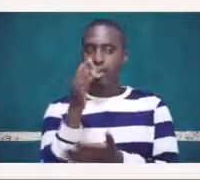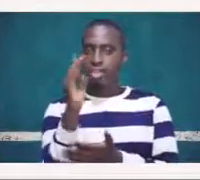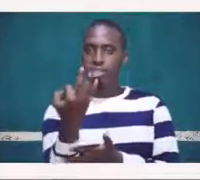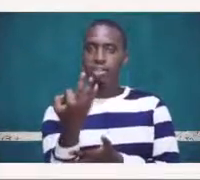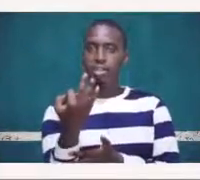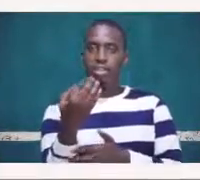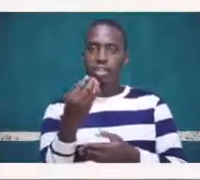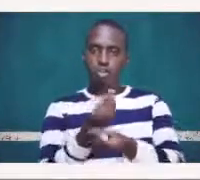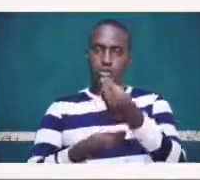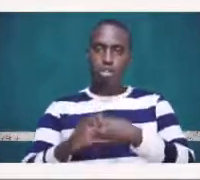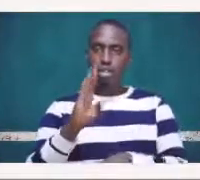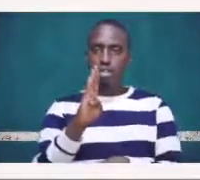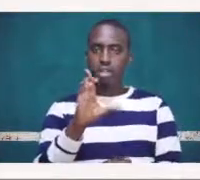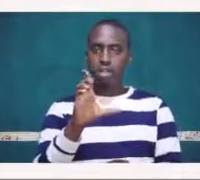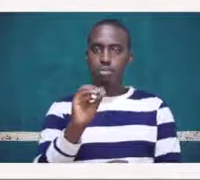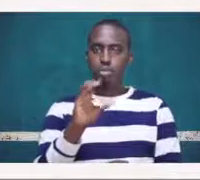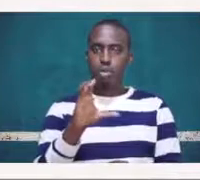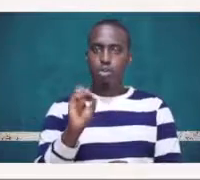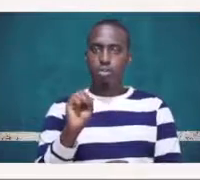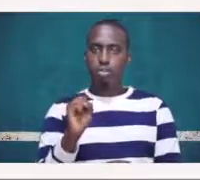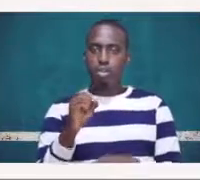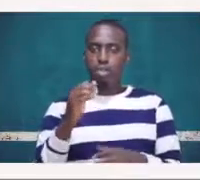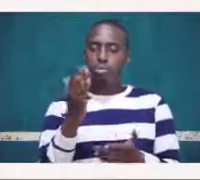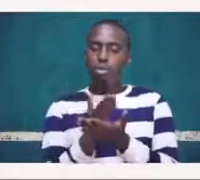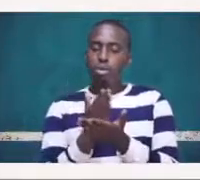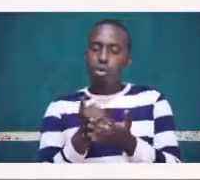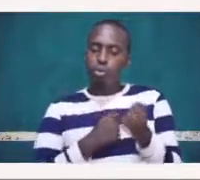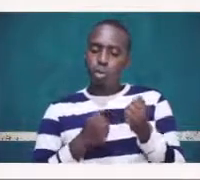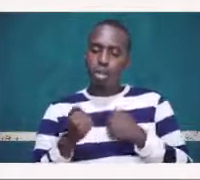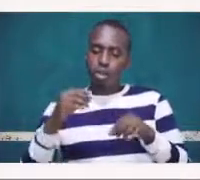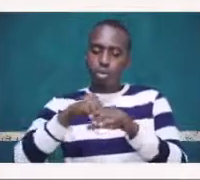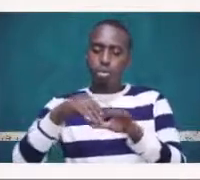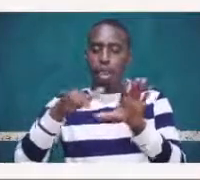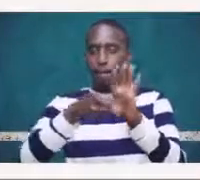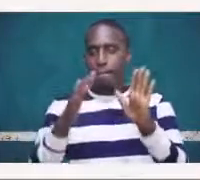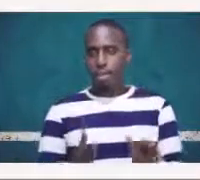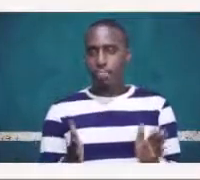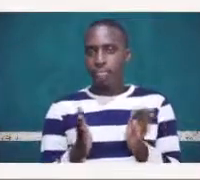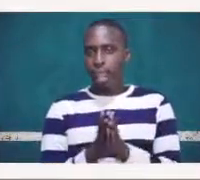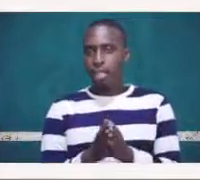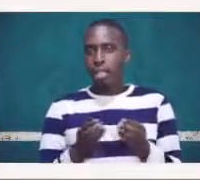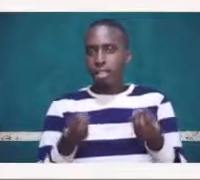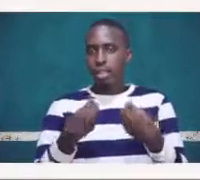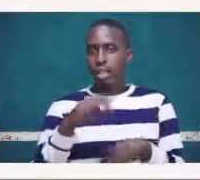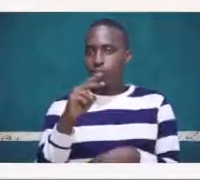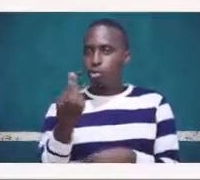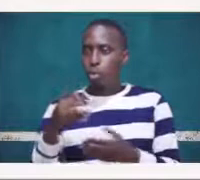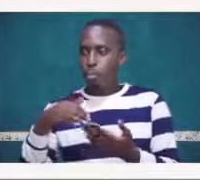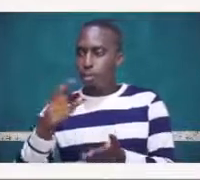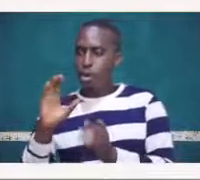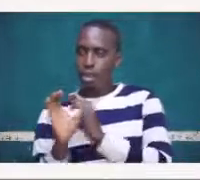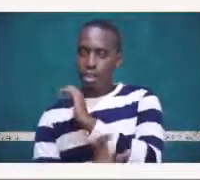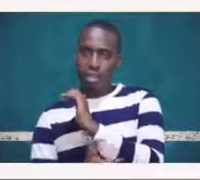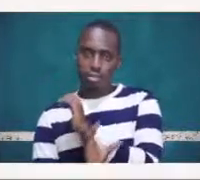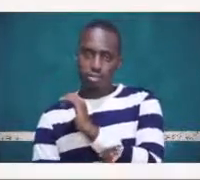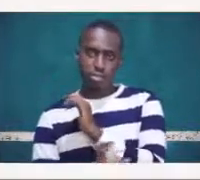trading blocks in which Rwanda is a member, and give at least 2 more countries